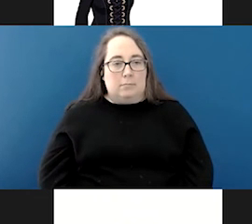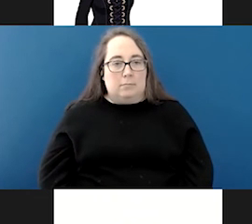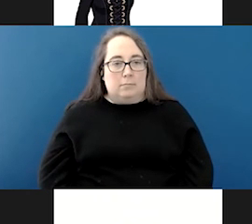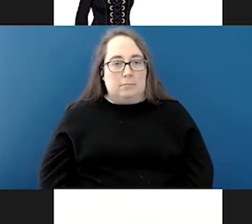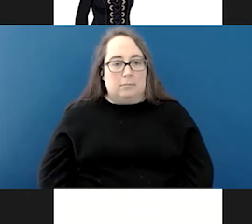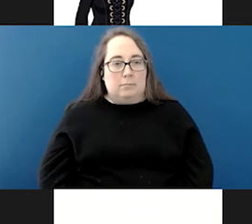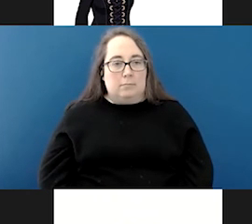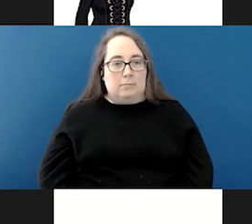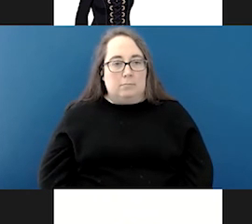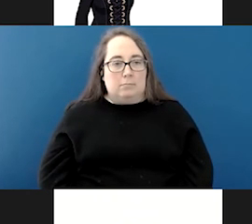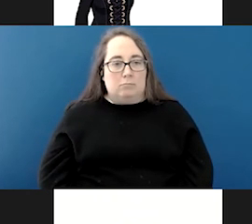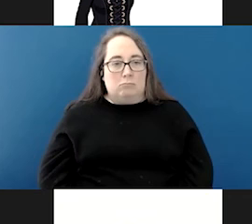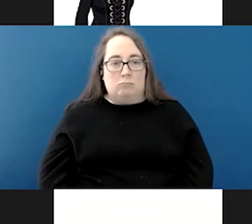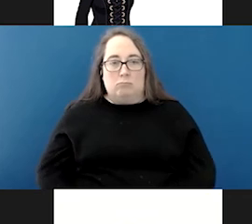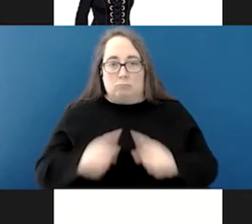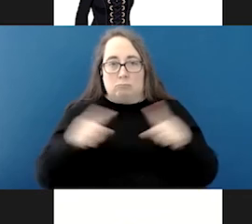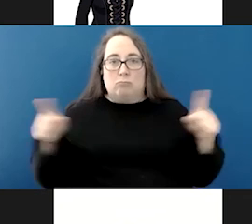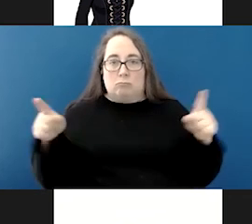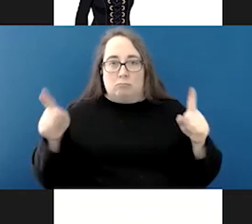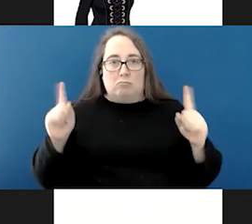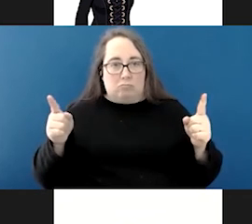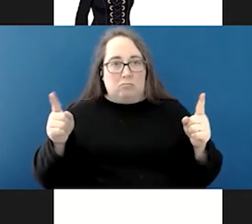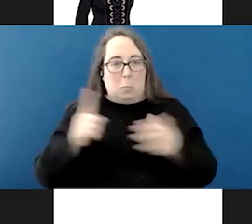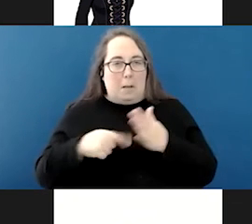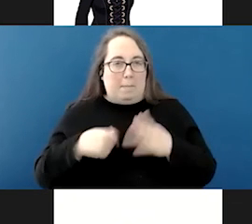So this is about how much string that I'm using.